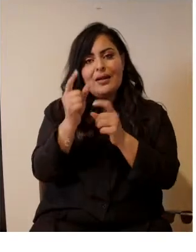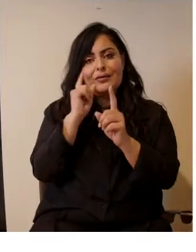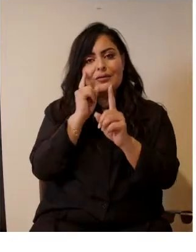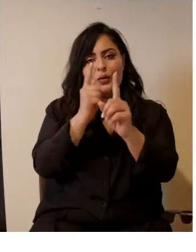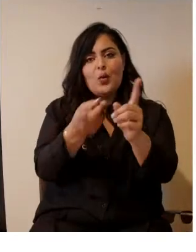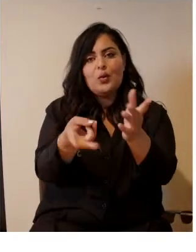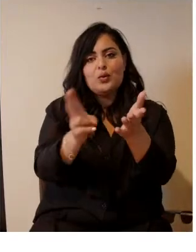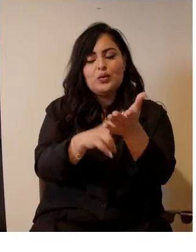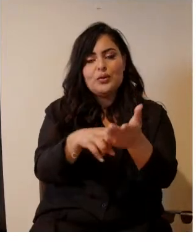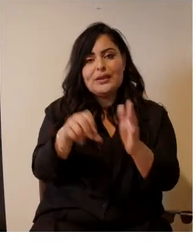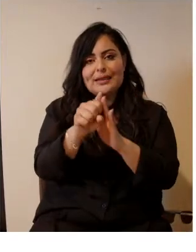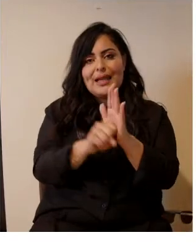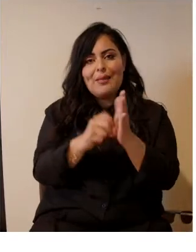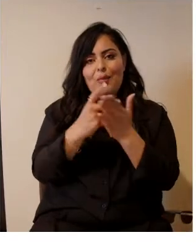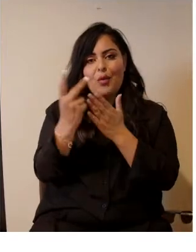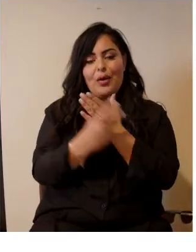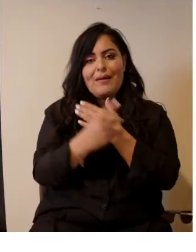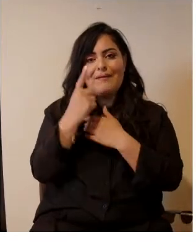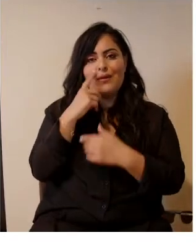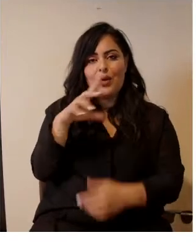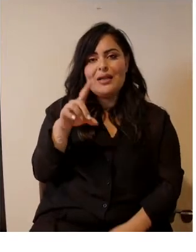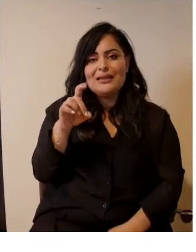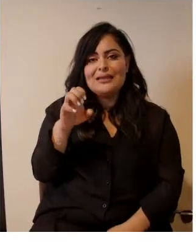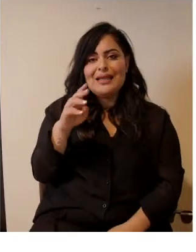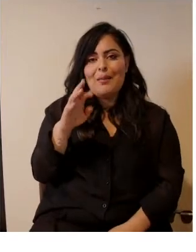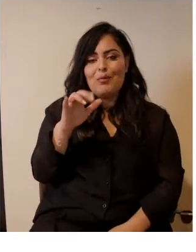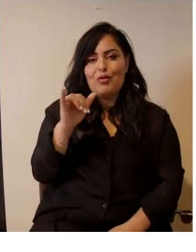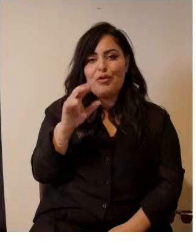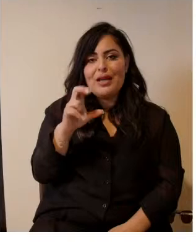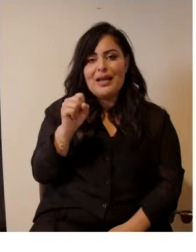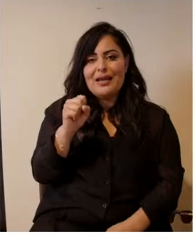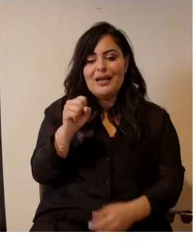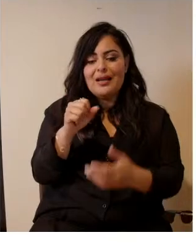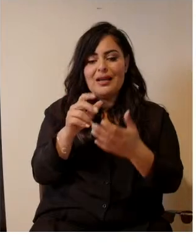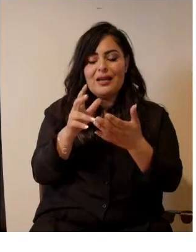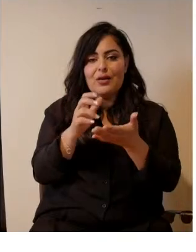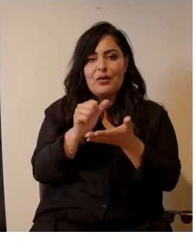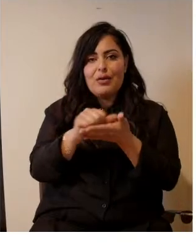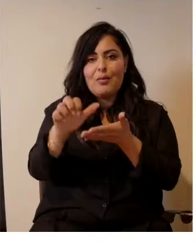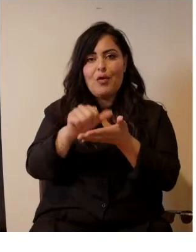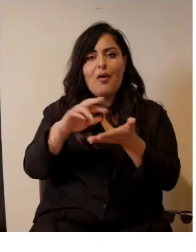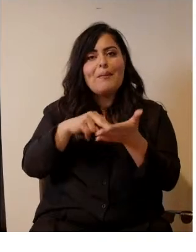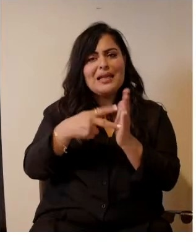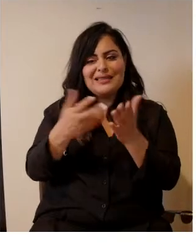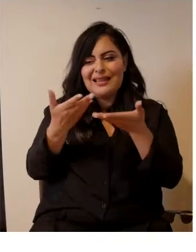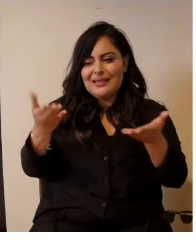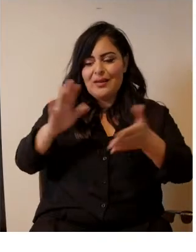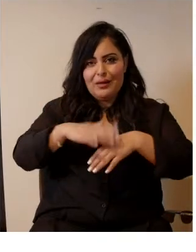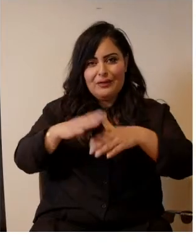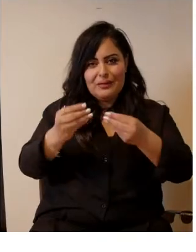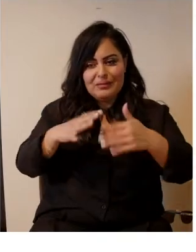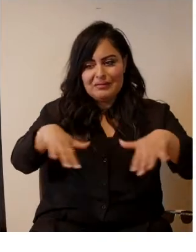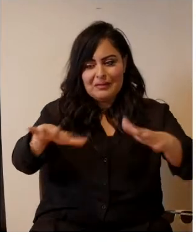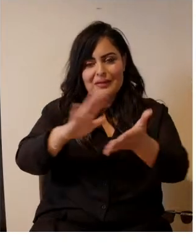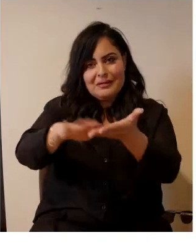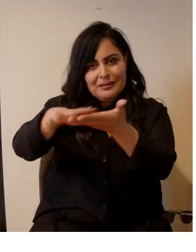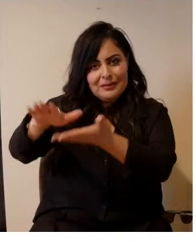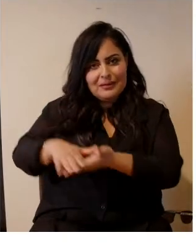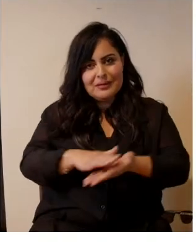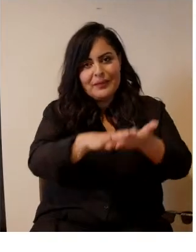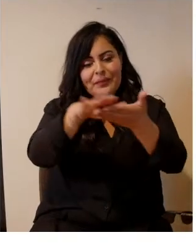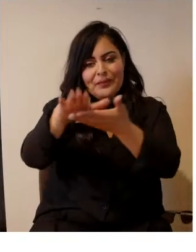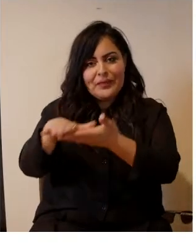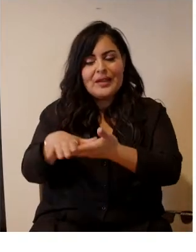the state program for debris removal. We will be seeking state support for the debris removal. That program involves